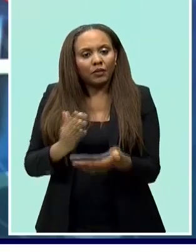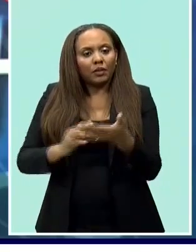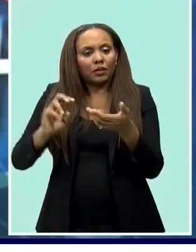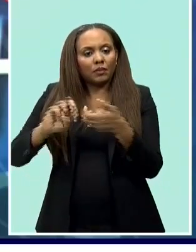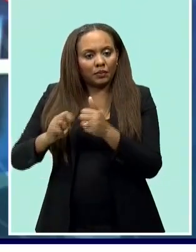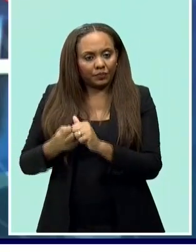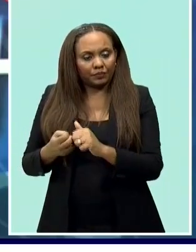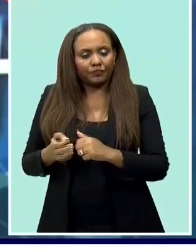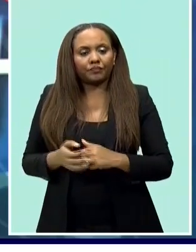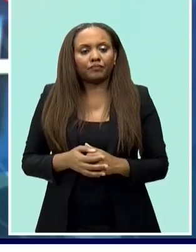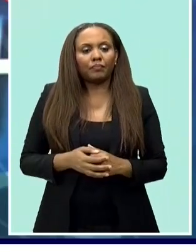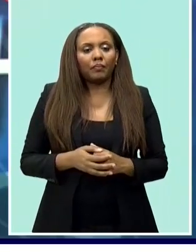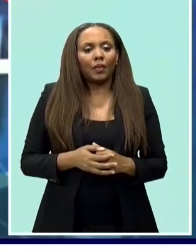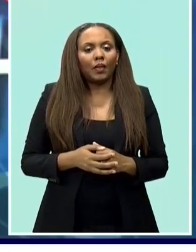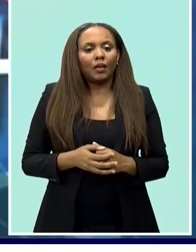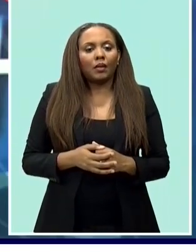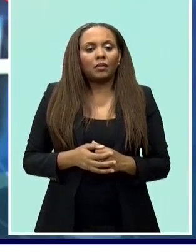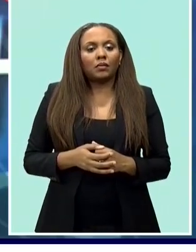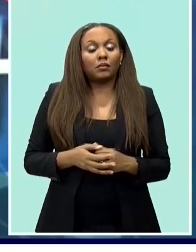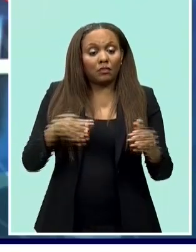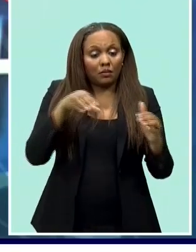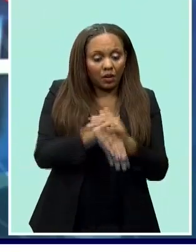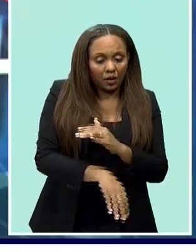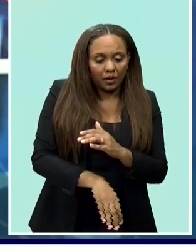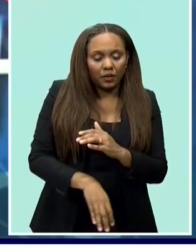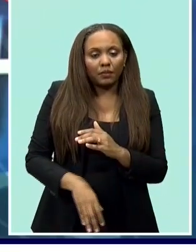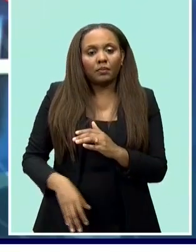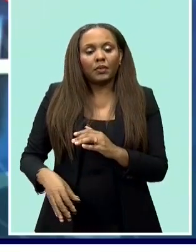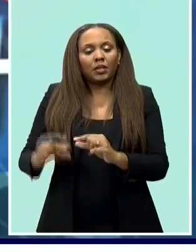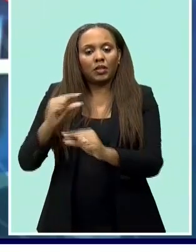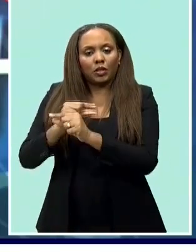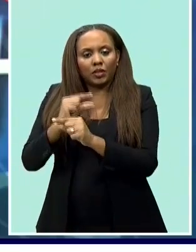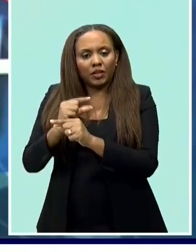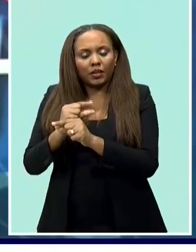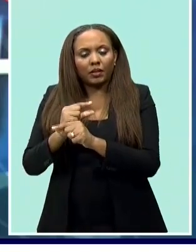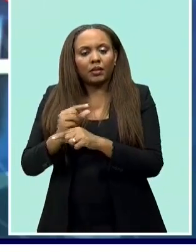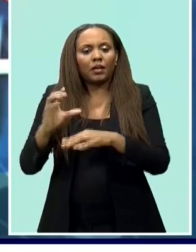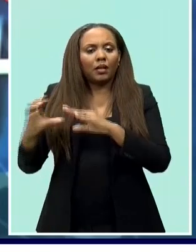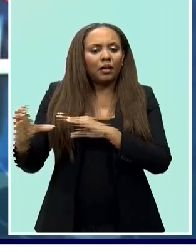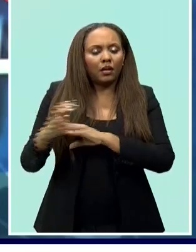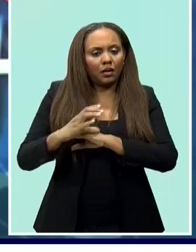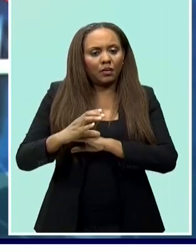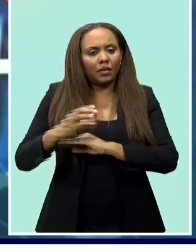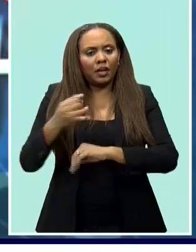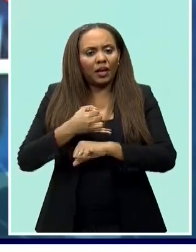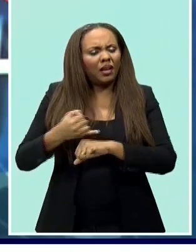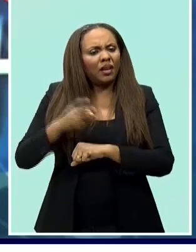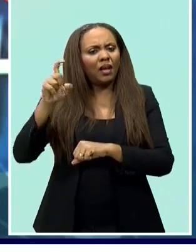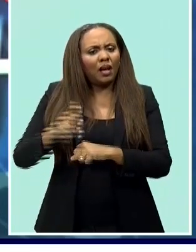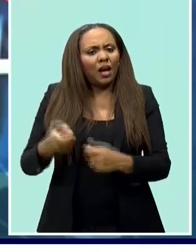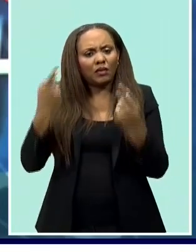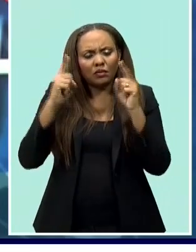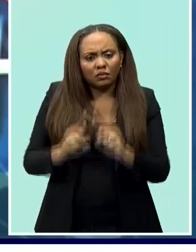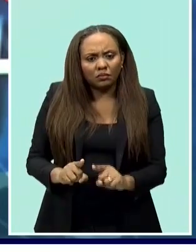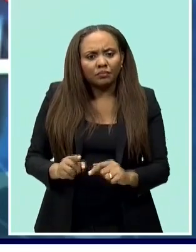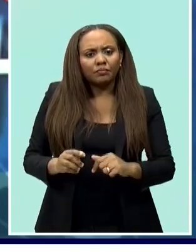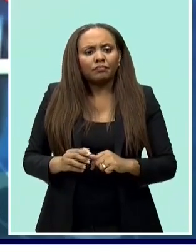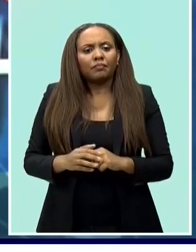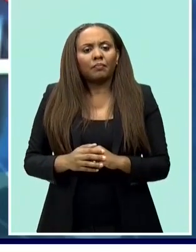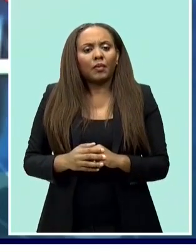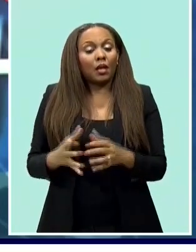Harris says the region must act urgently to fulfill the obligations to which it has agreed. Among these is an agreement